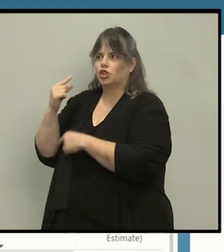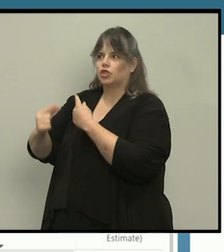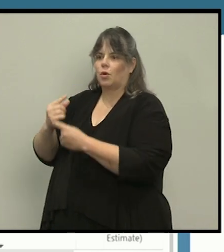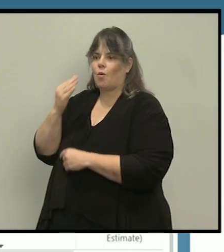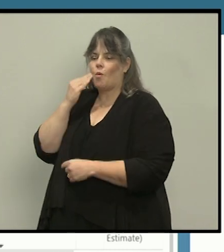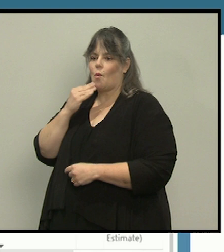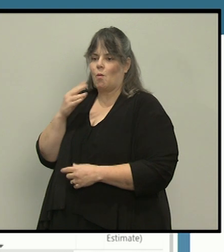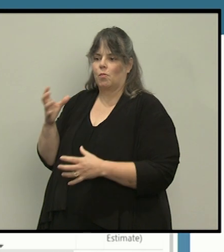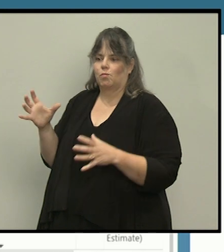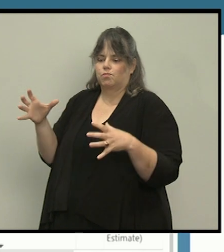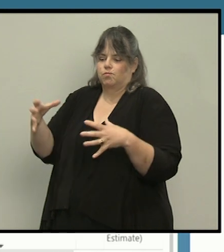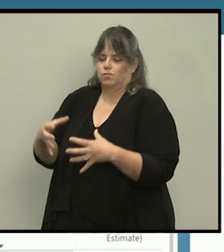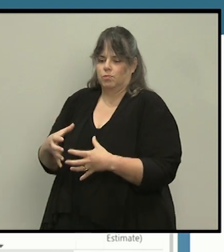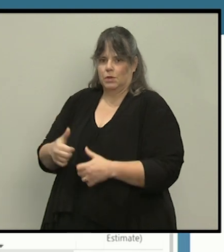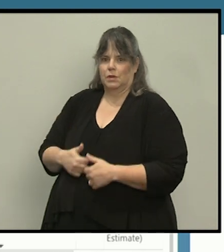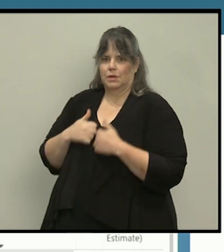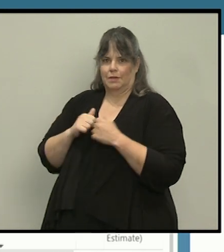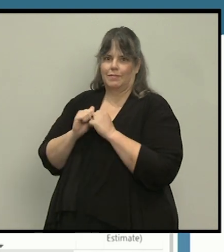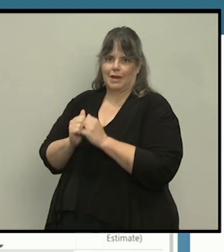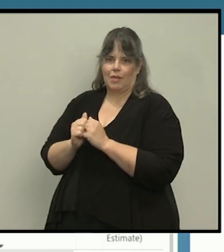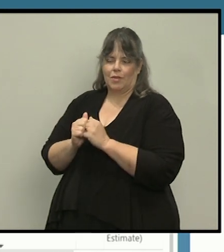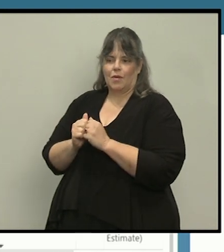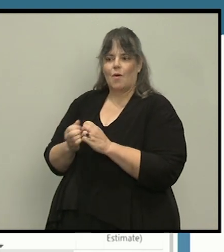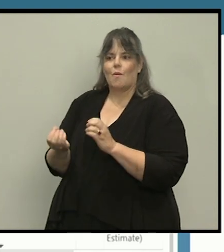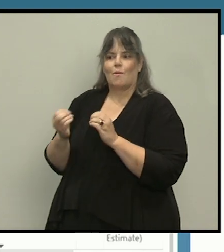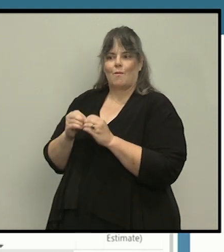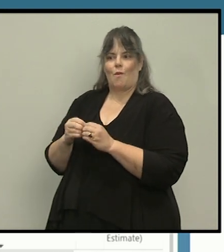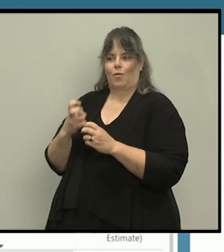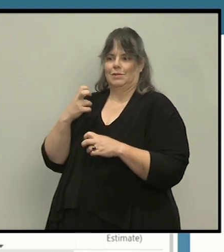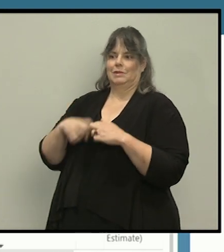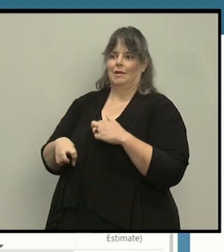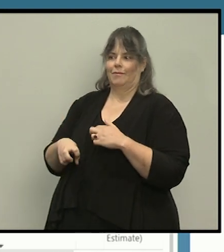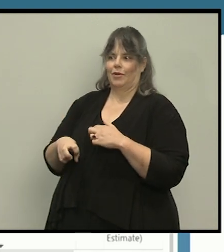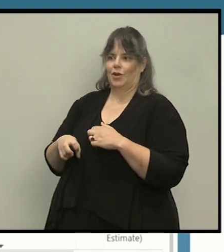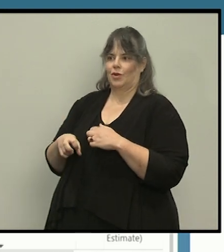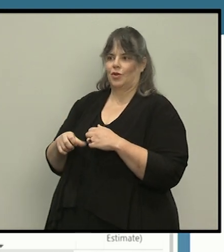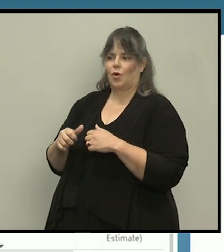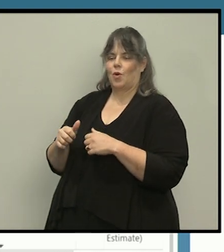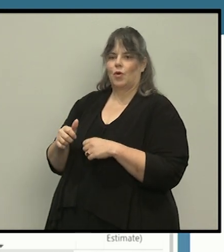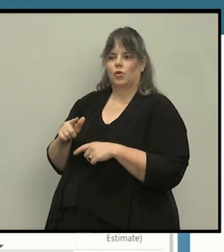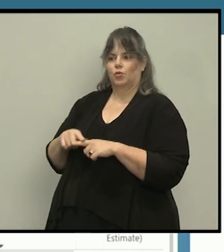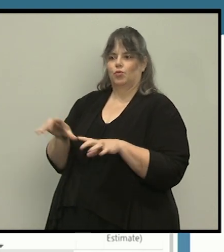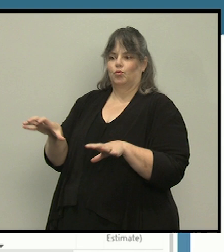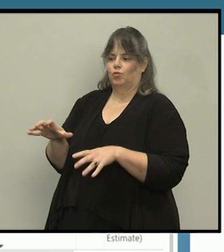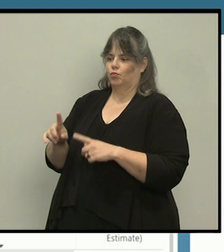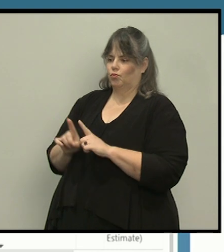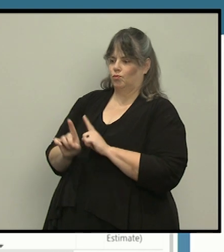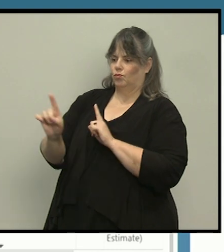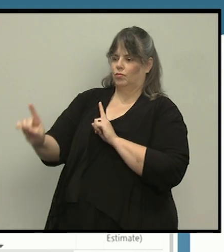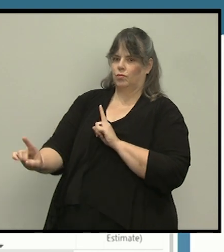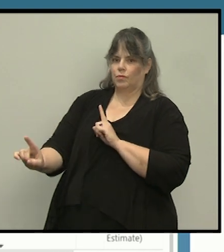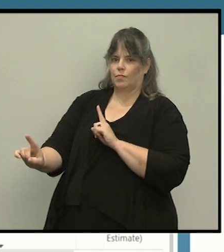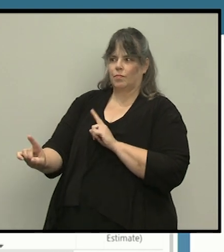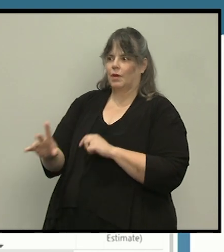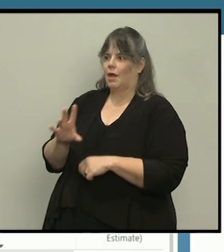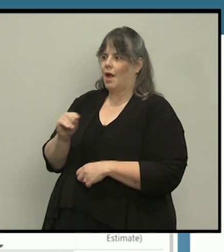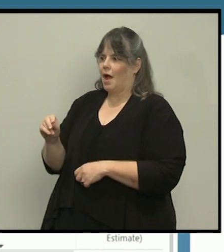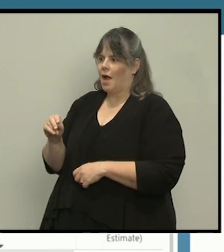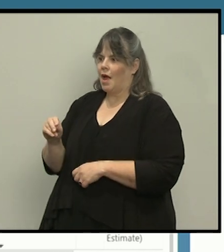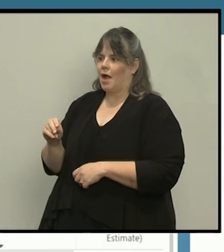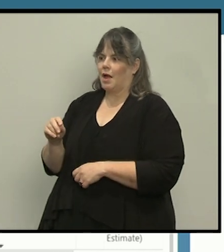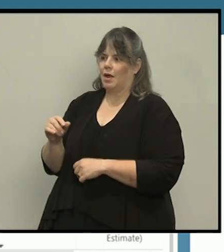homes, which make it more difficult to practice social distancing and quarantine